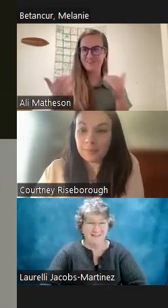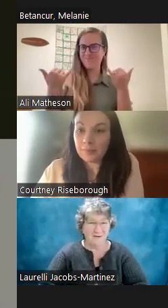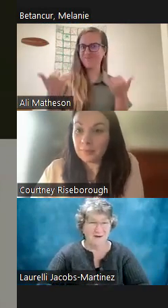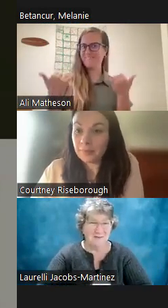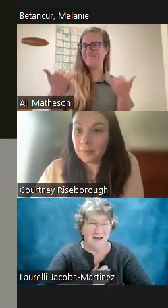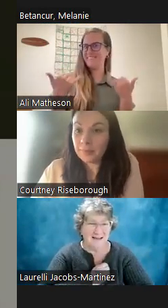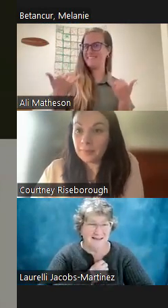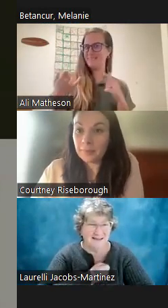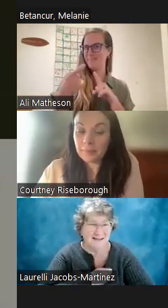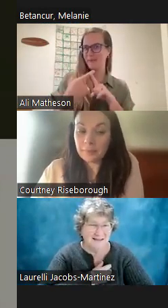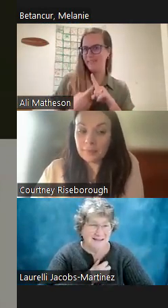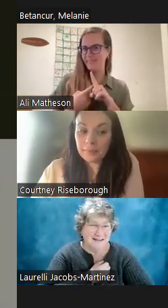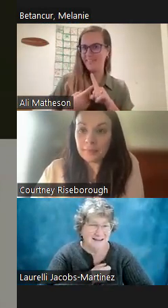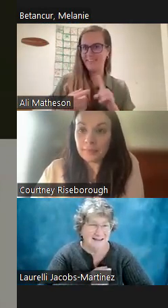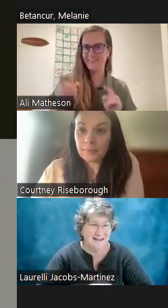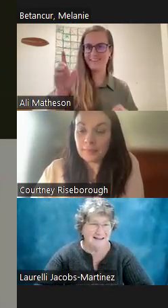Hello, everybody.